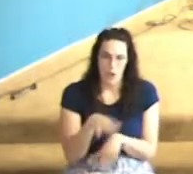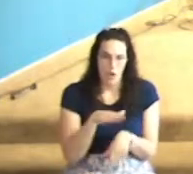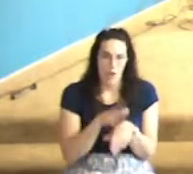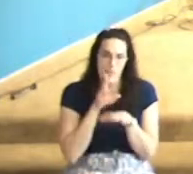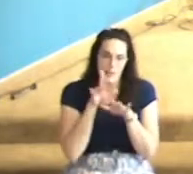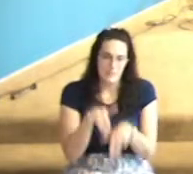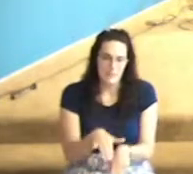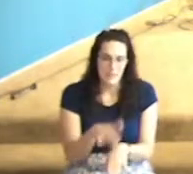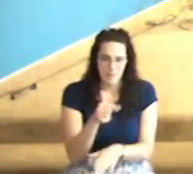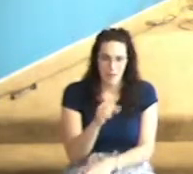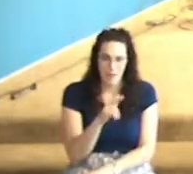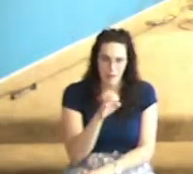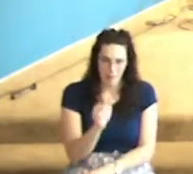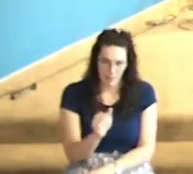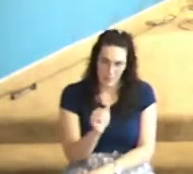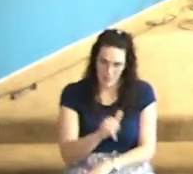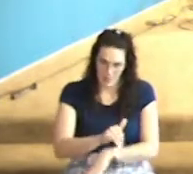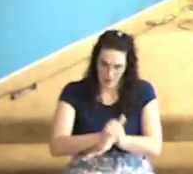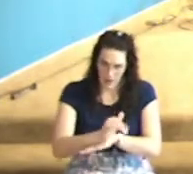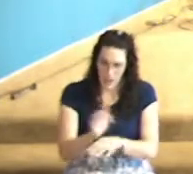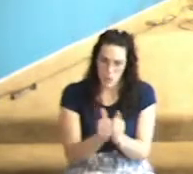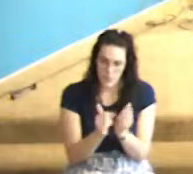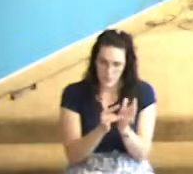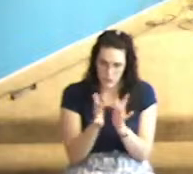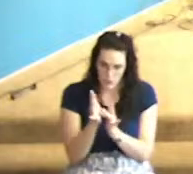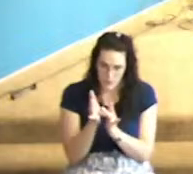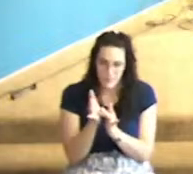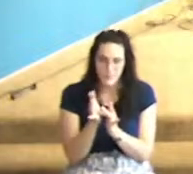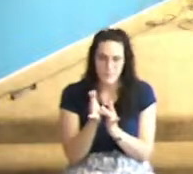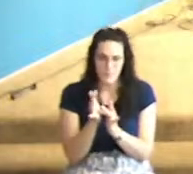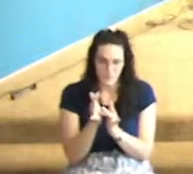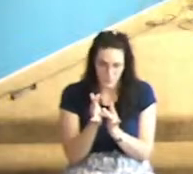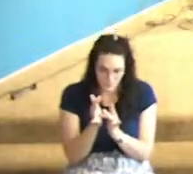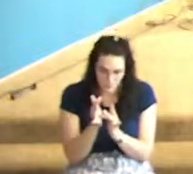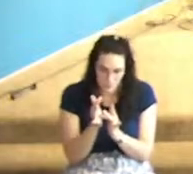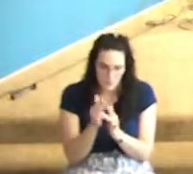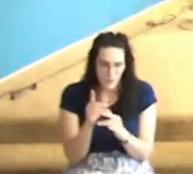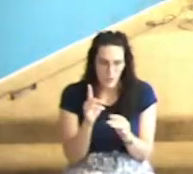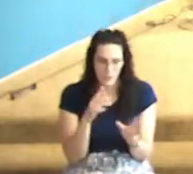Galilee that night in Jesus, and he gets their